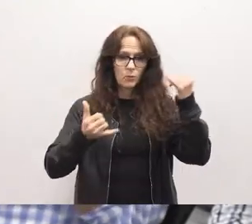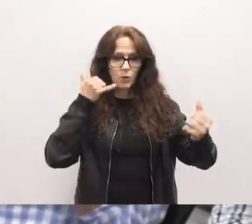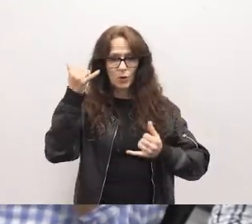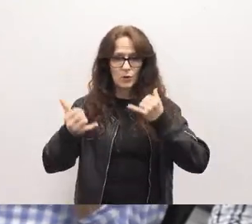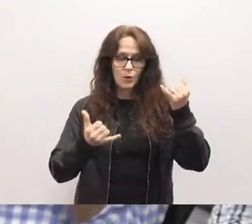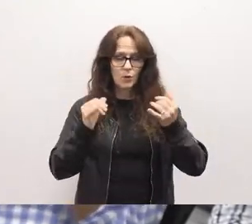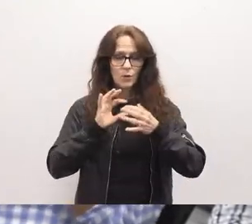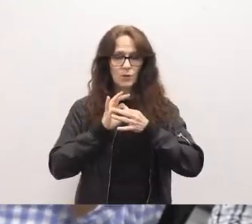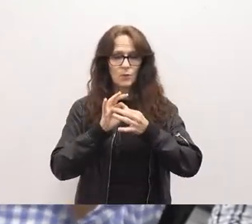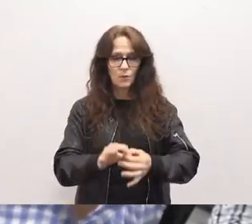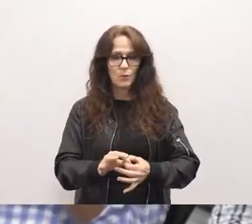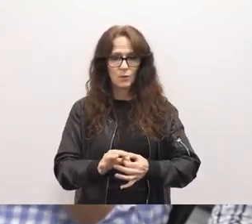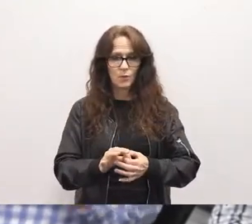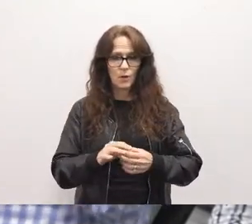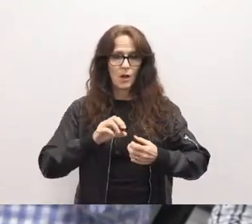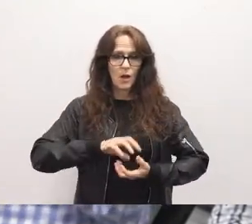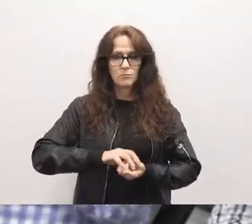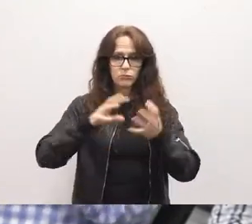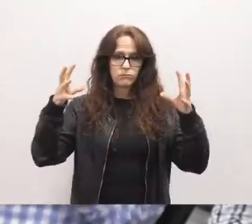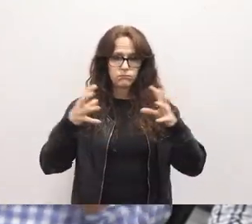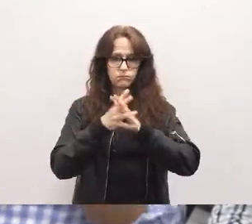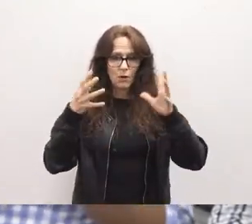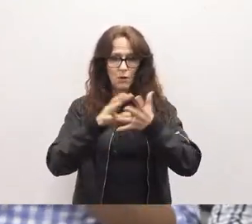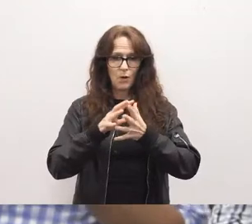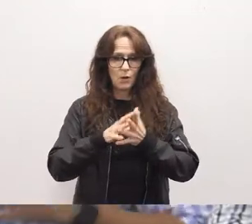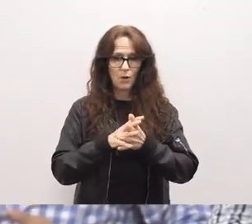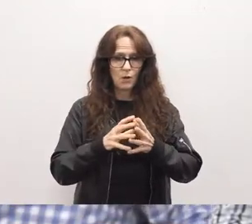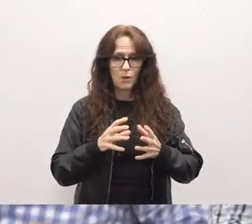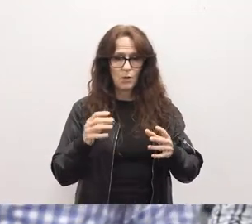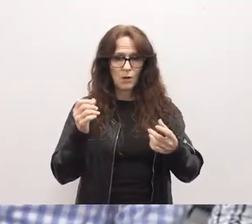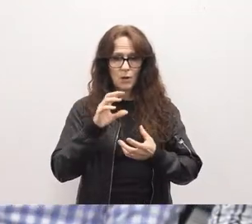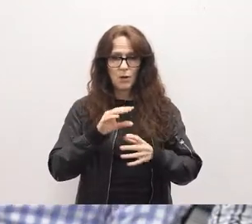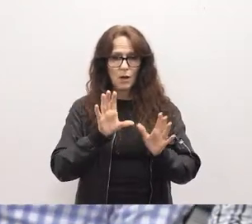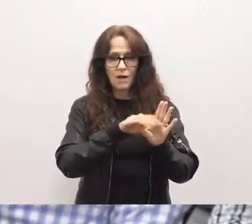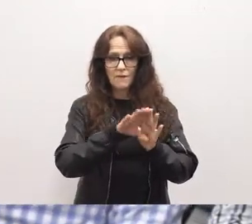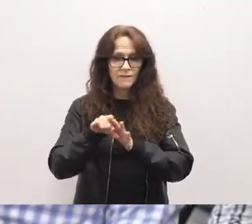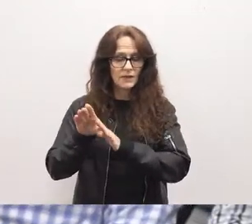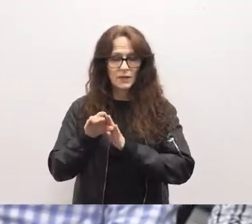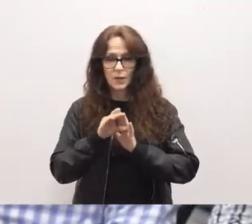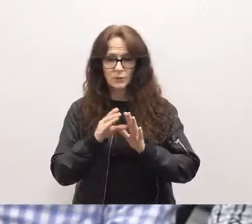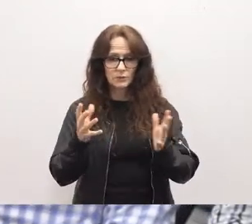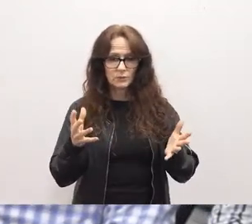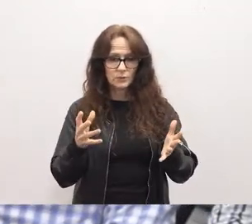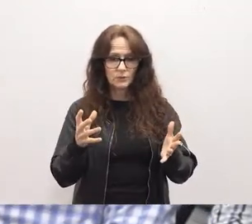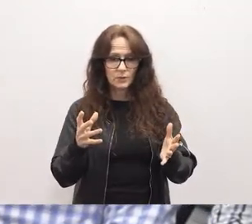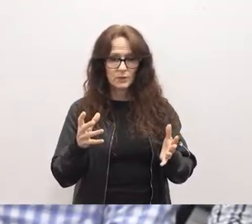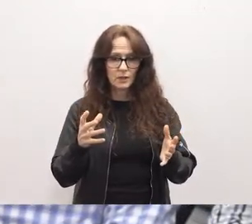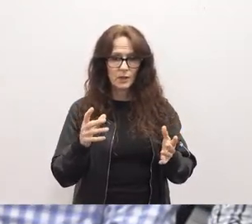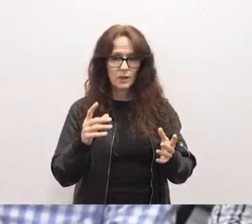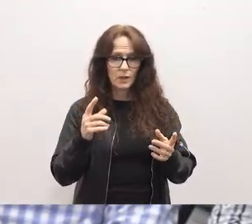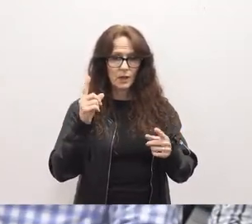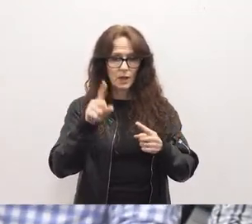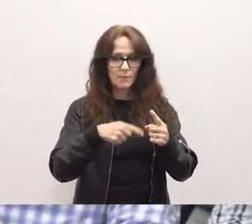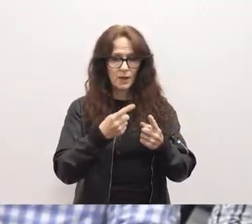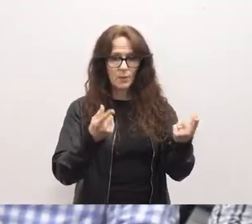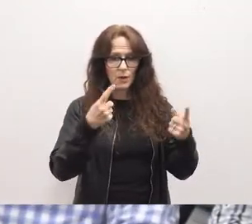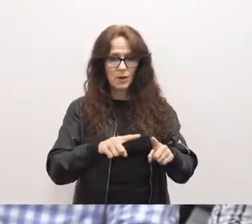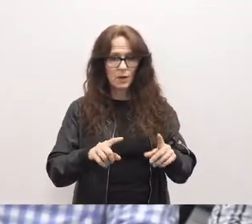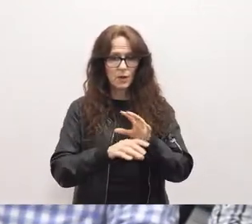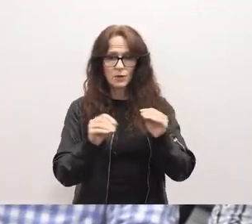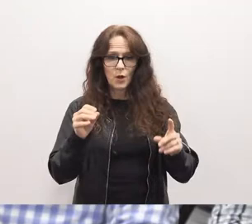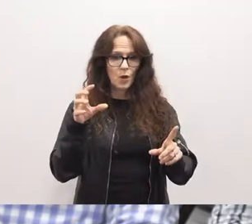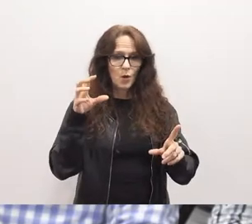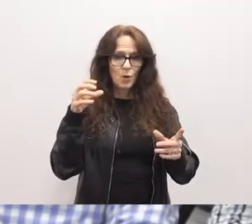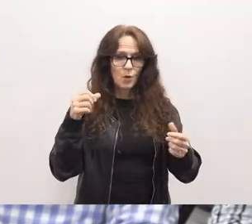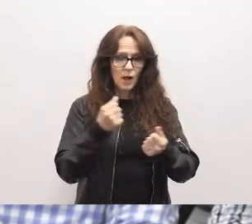in regards to a brawl. No brawl videos. Videos are on. There's videos about what happened. There was no